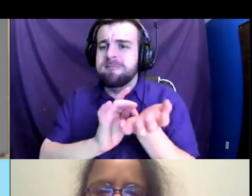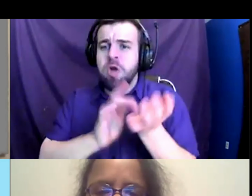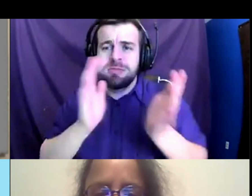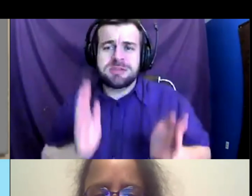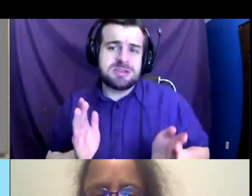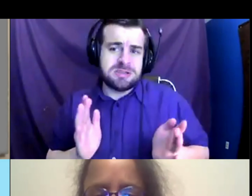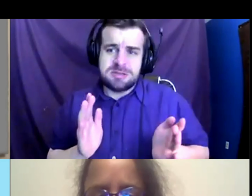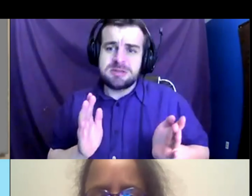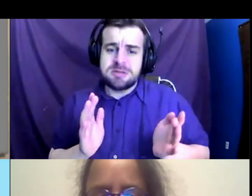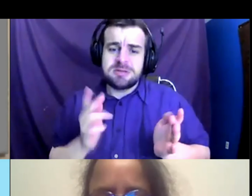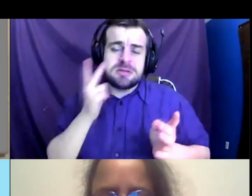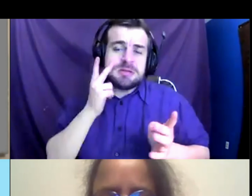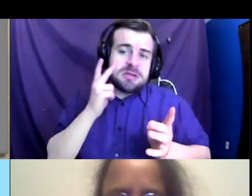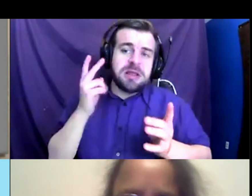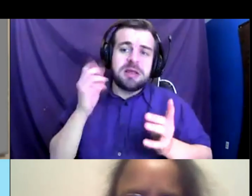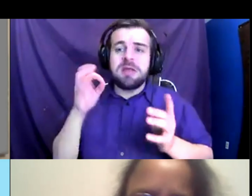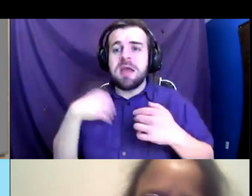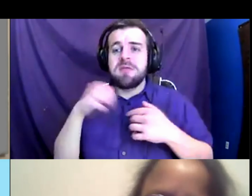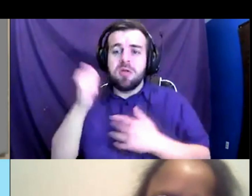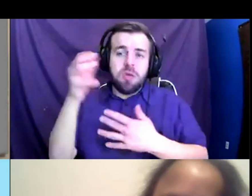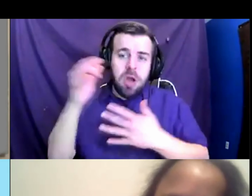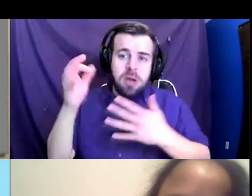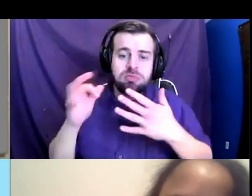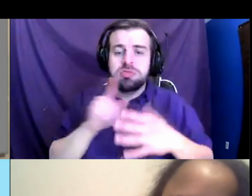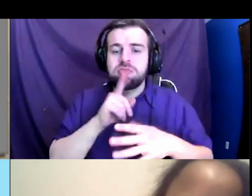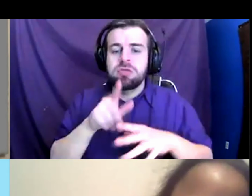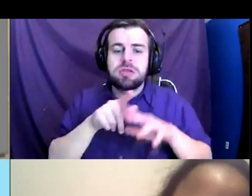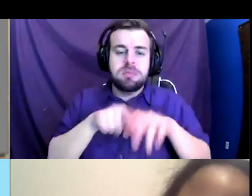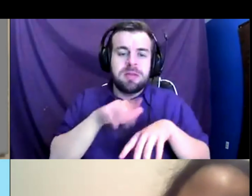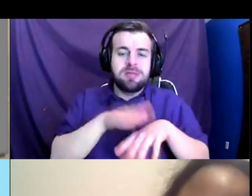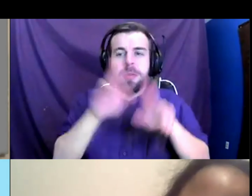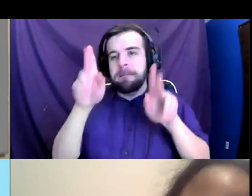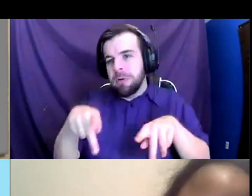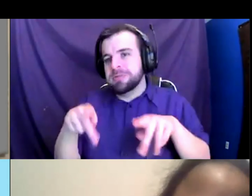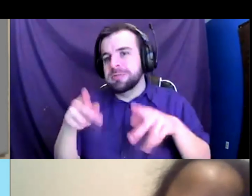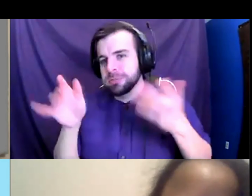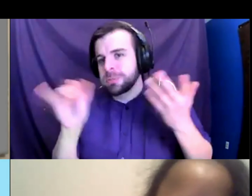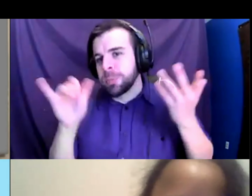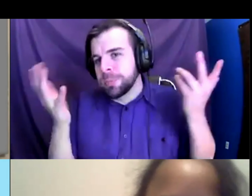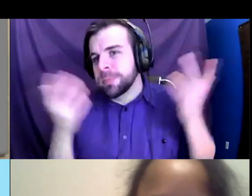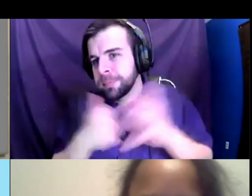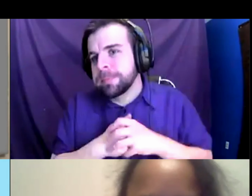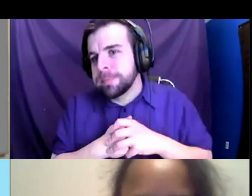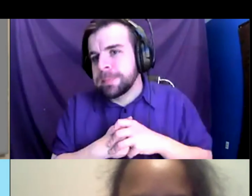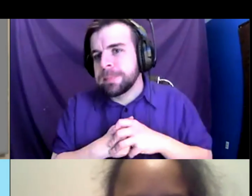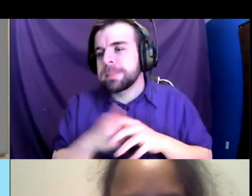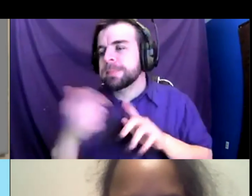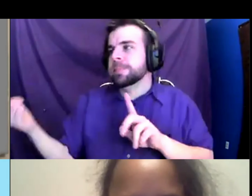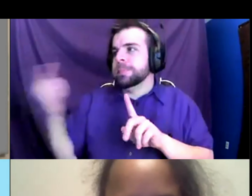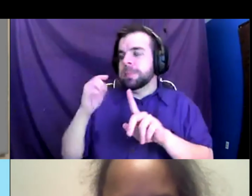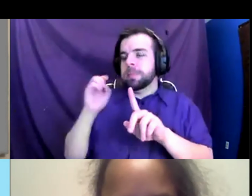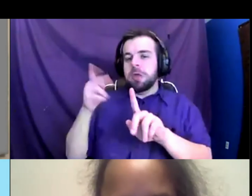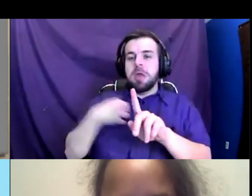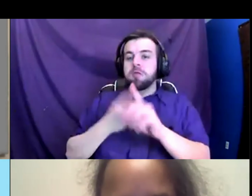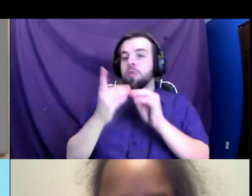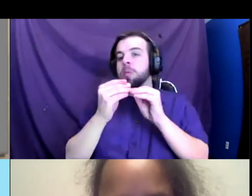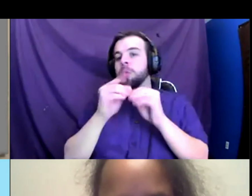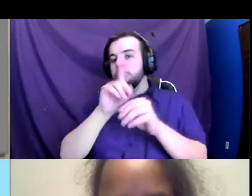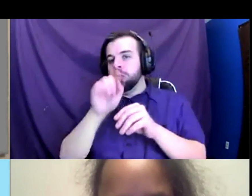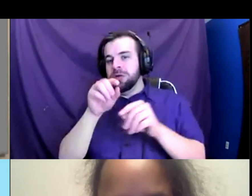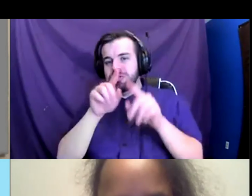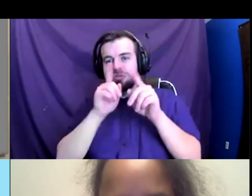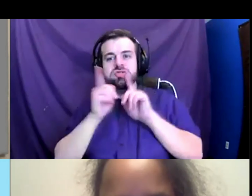things. It depends on the person too. All right, perfect. All right, I've got one more question that was written in advance here. I